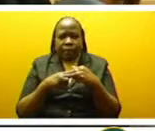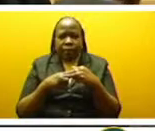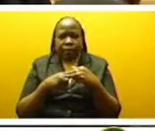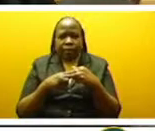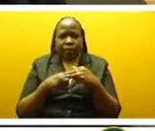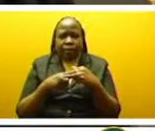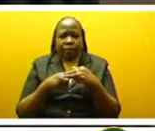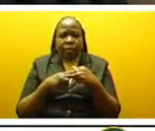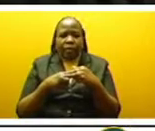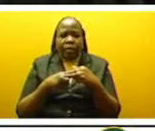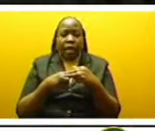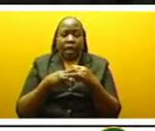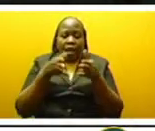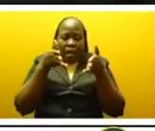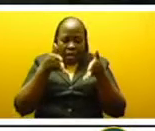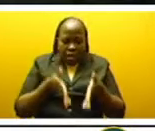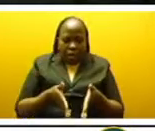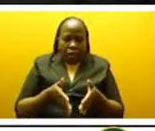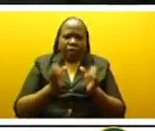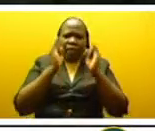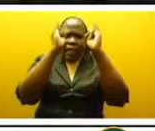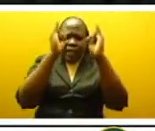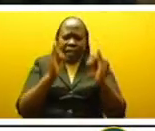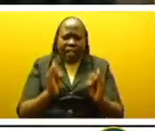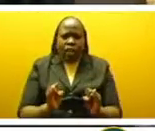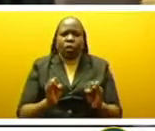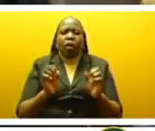Now, the new amendment